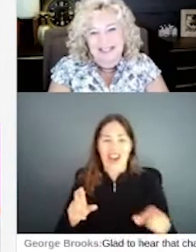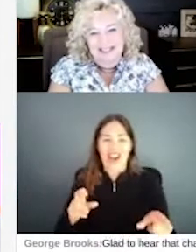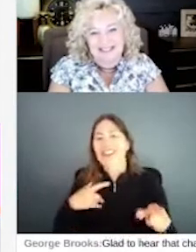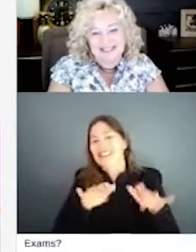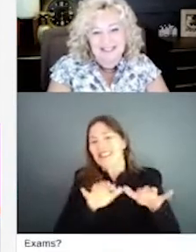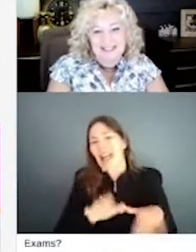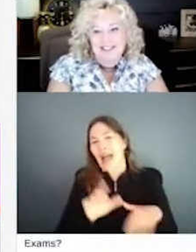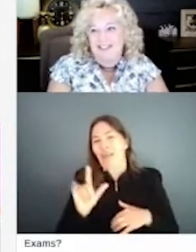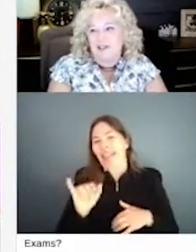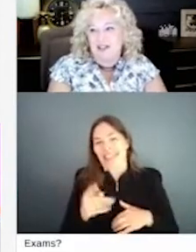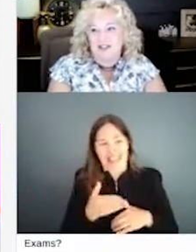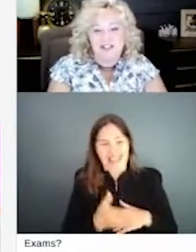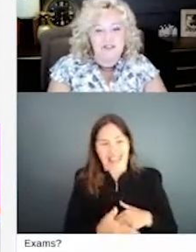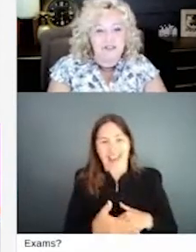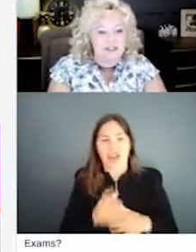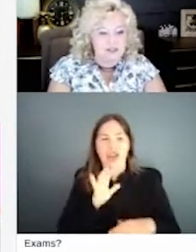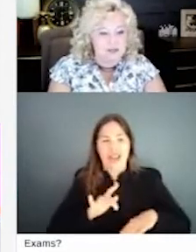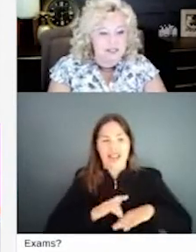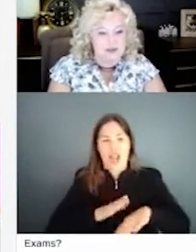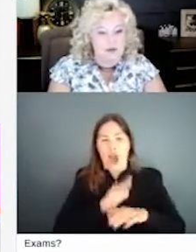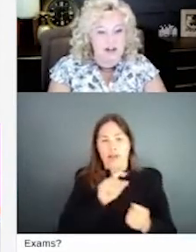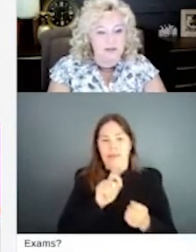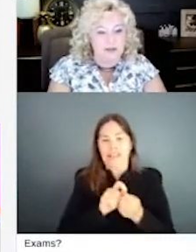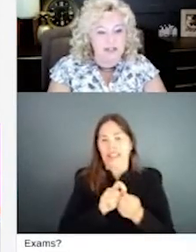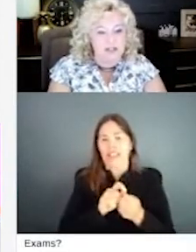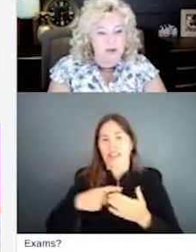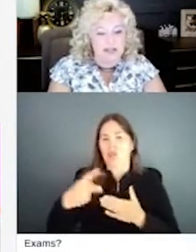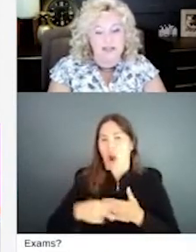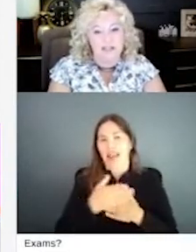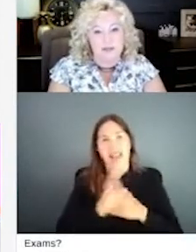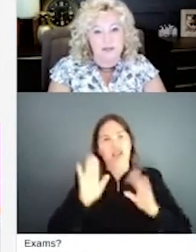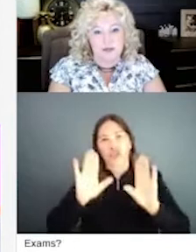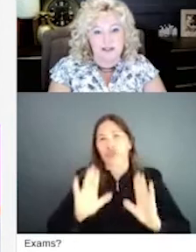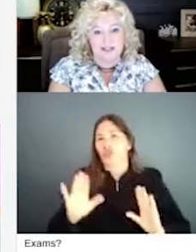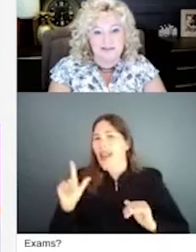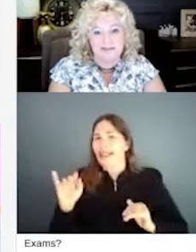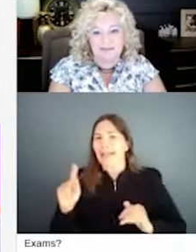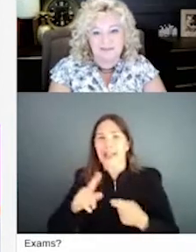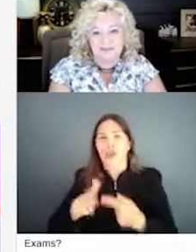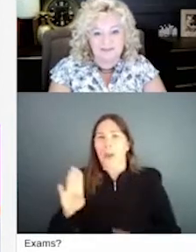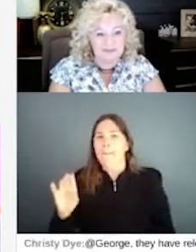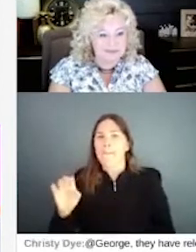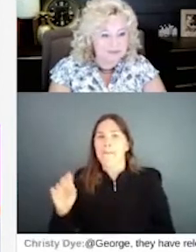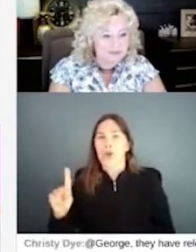there. So you just have to click on the specific product, but that's a great link to bookmark.